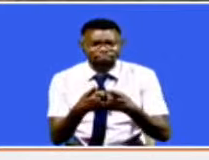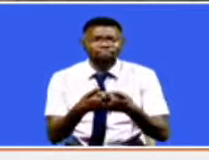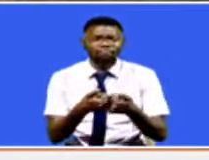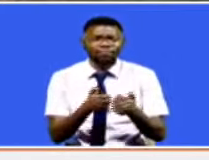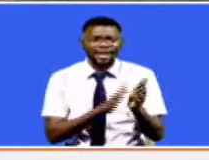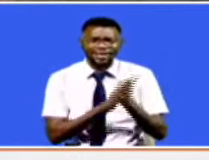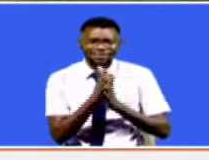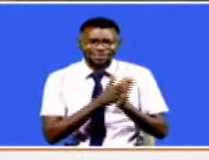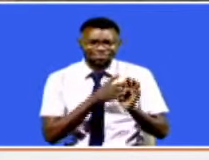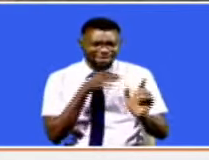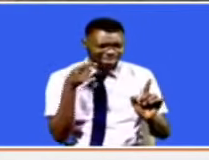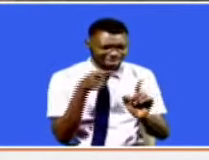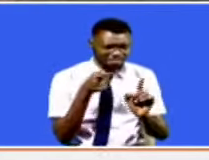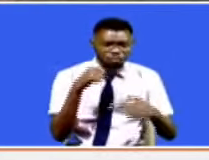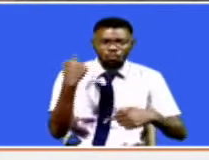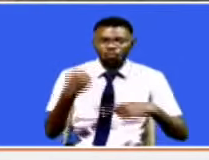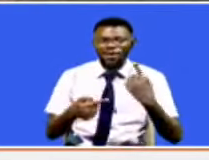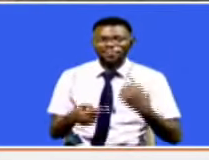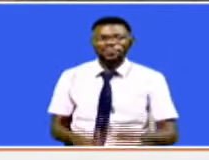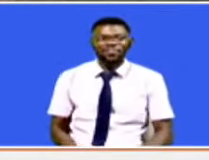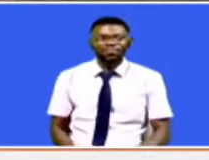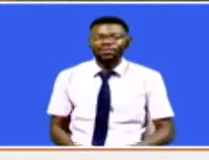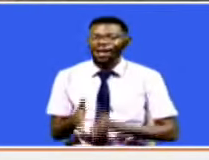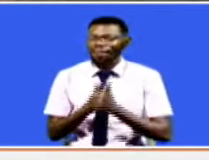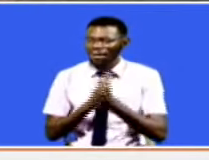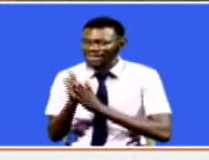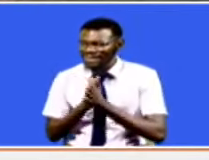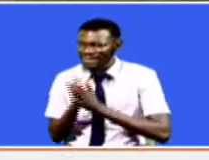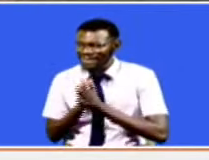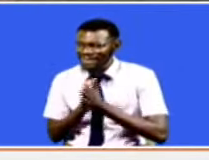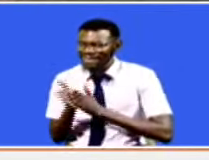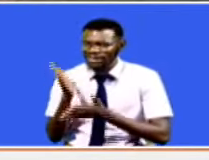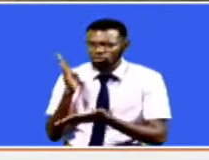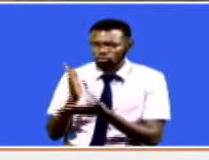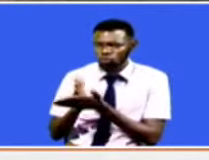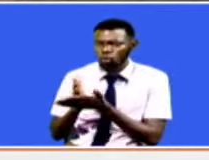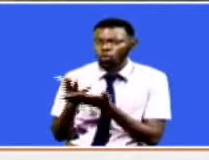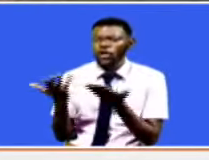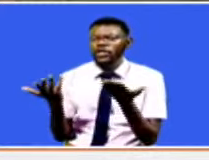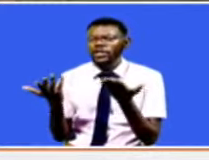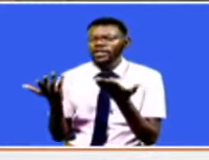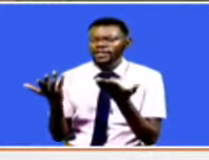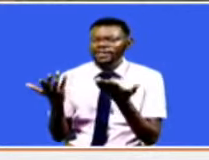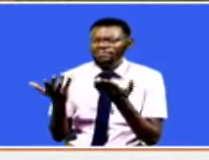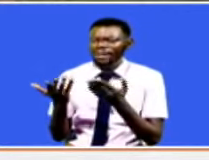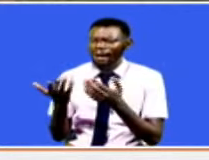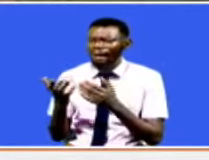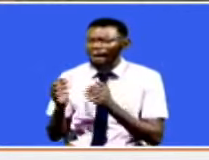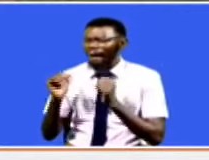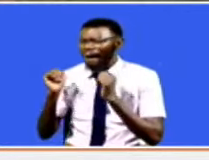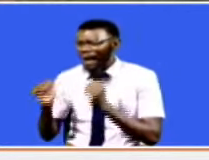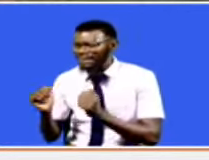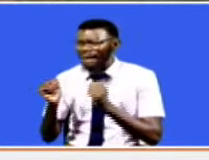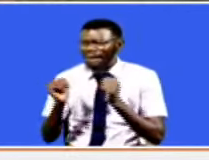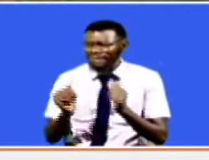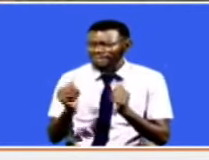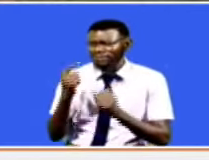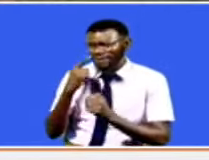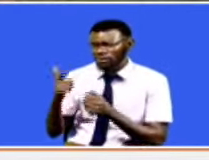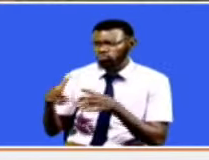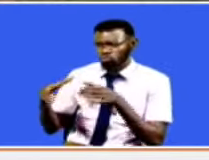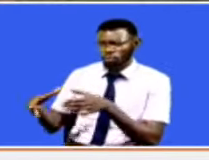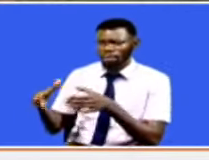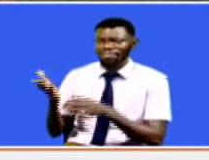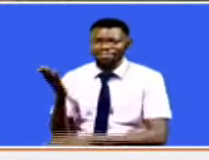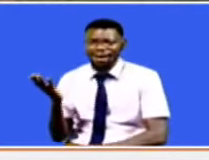prize. So the passion has taken us through some moments. We've really had a very, very hard games during the pools.